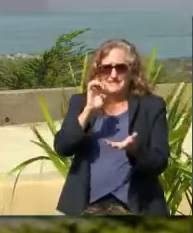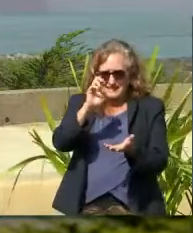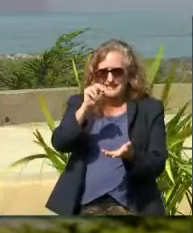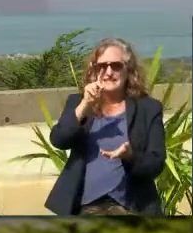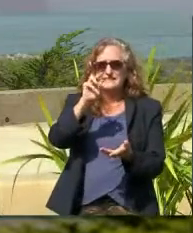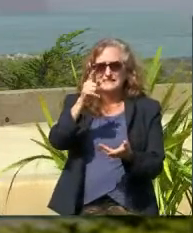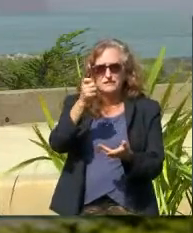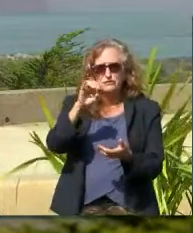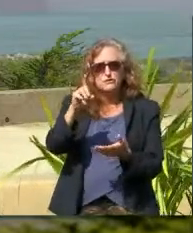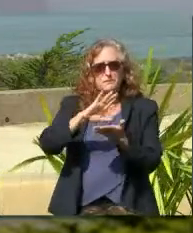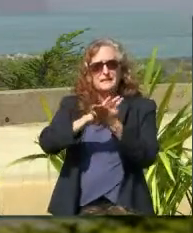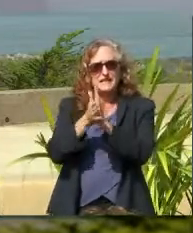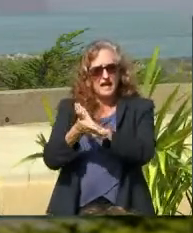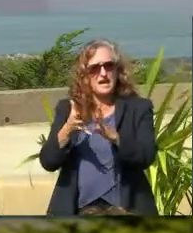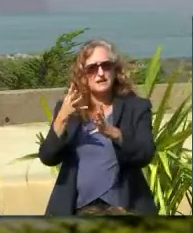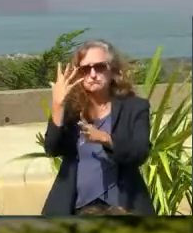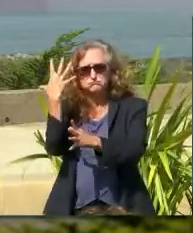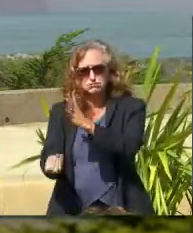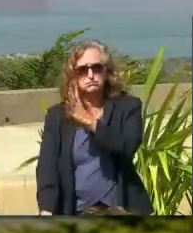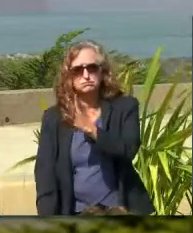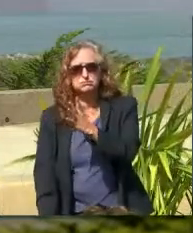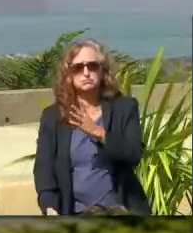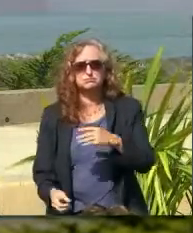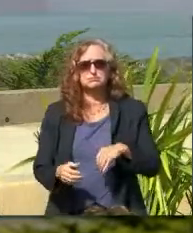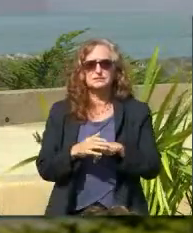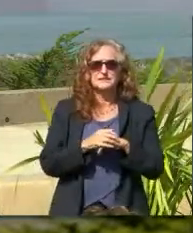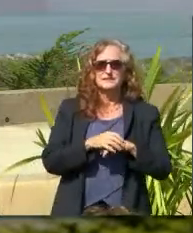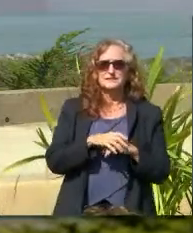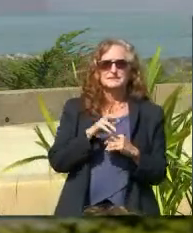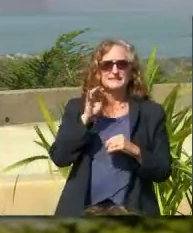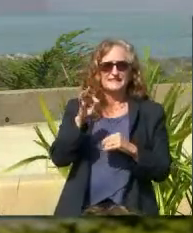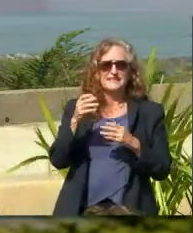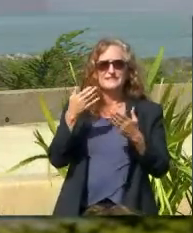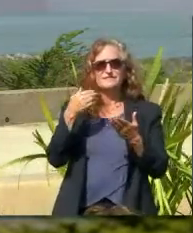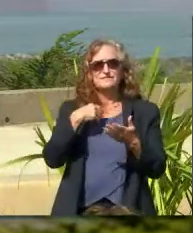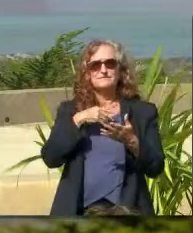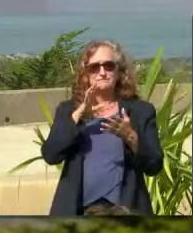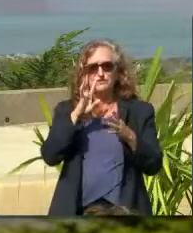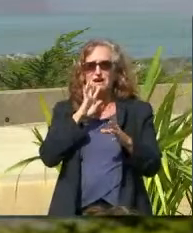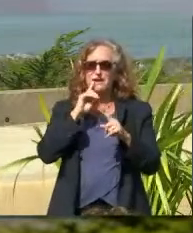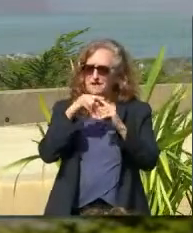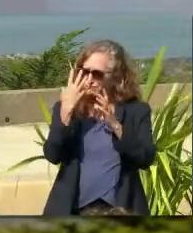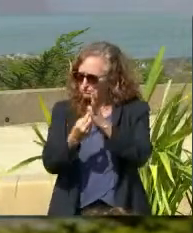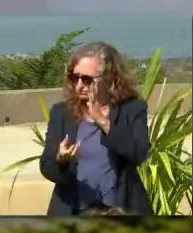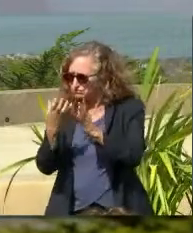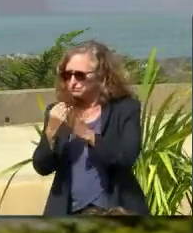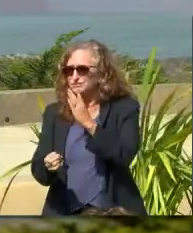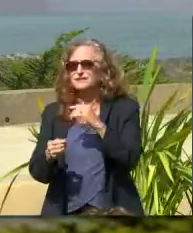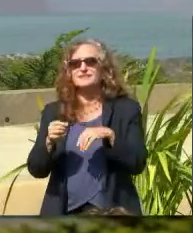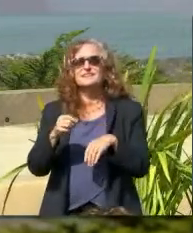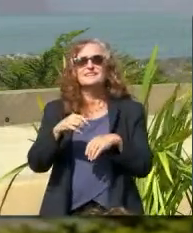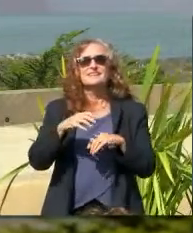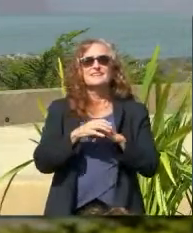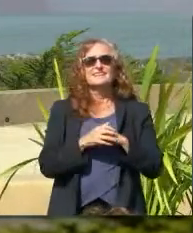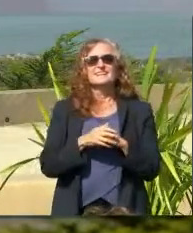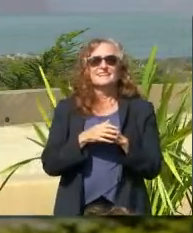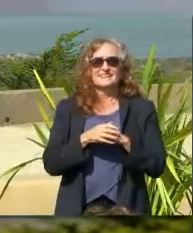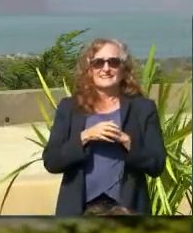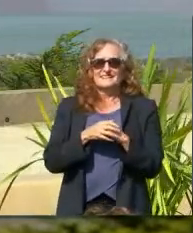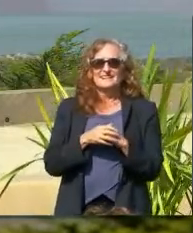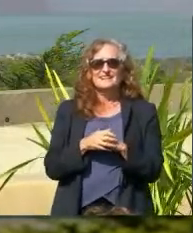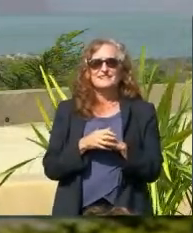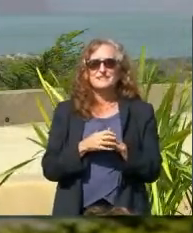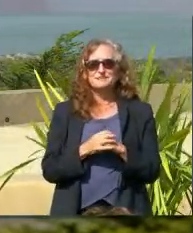happy to say extirpated here today. And you can Google that if you don't know what I'm talking about. It's the Queen's English, or now the King's English, I